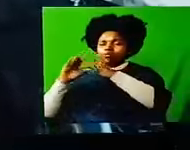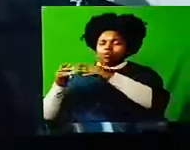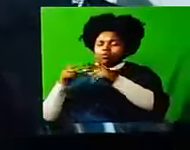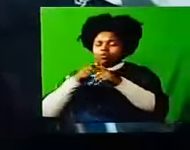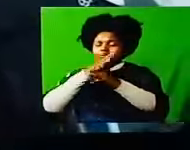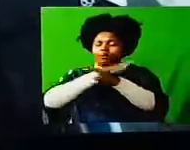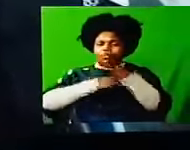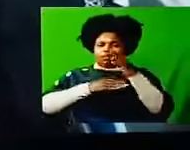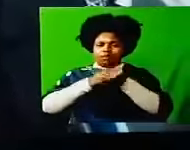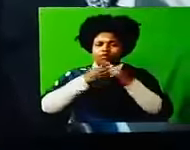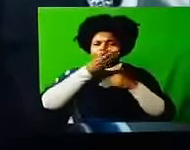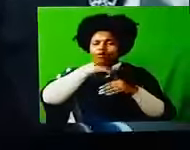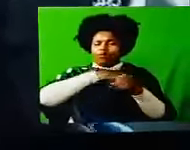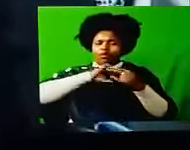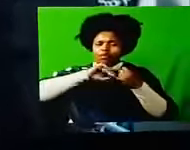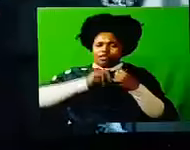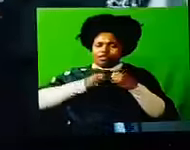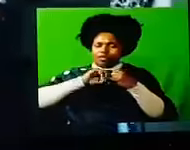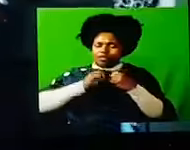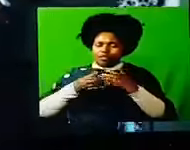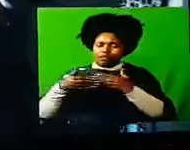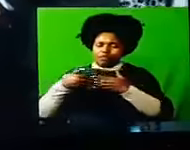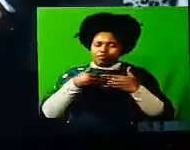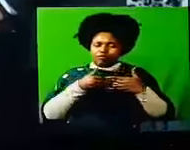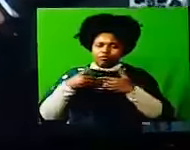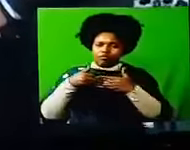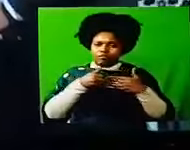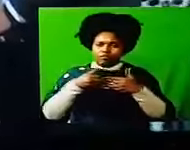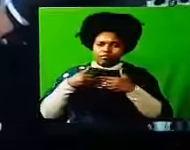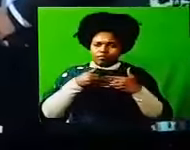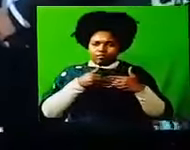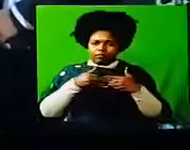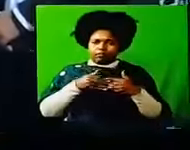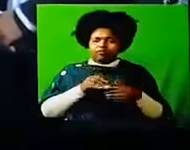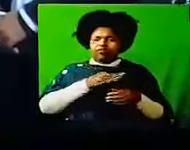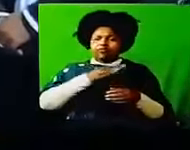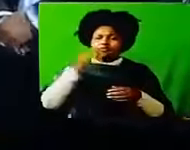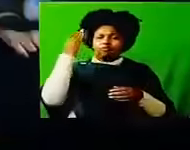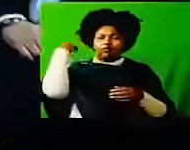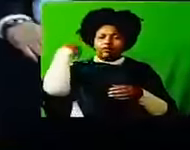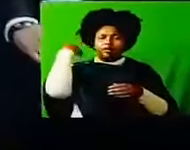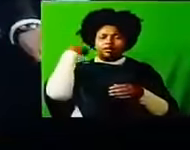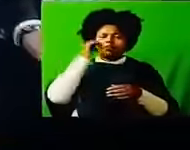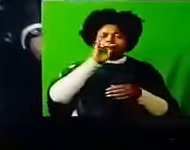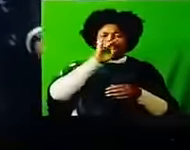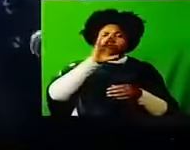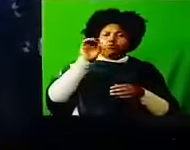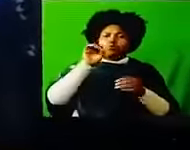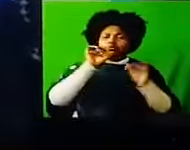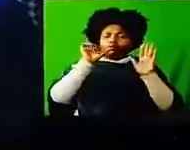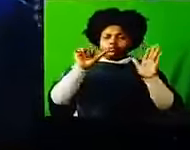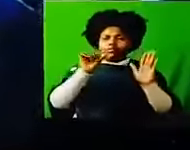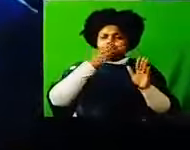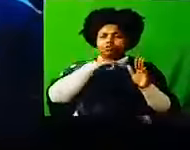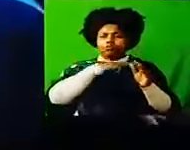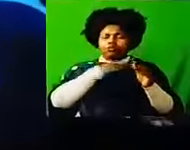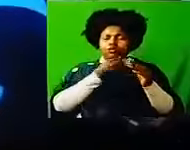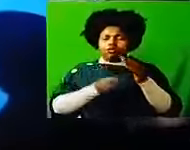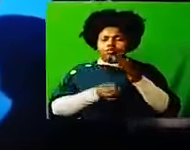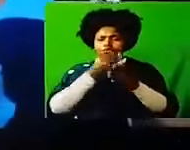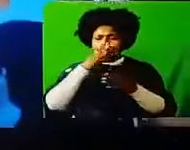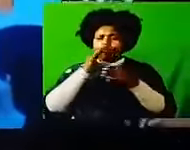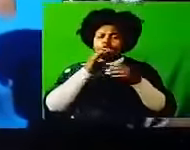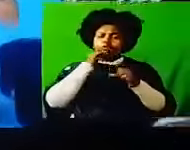can in various ways. Since 2006, we have started doing home-based